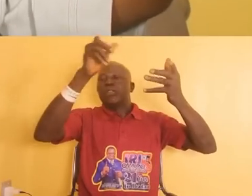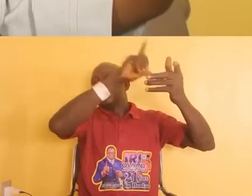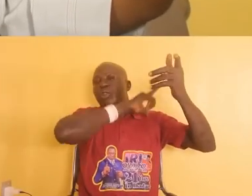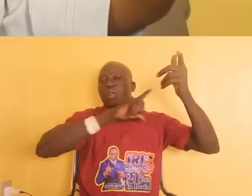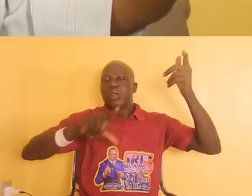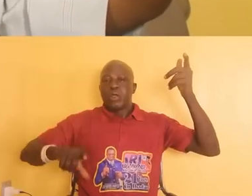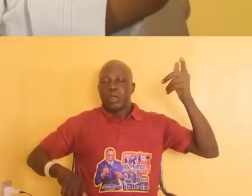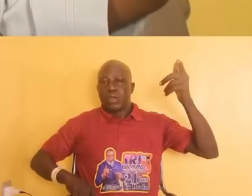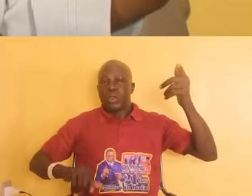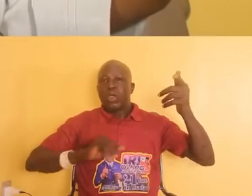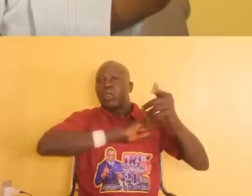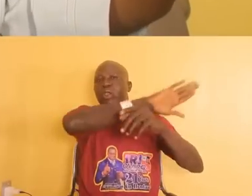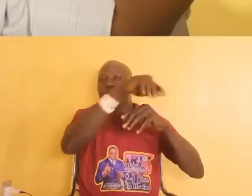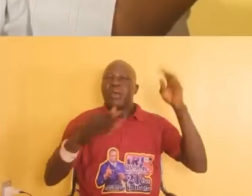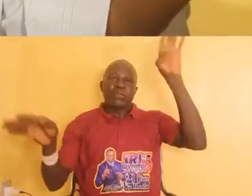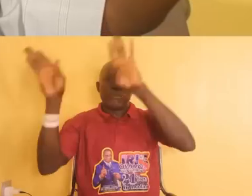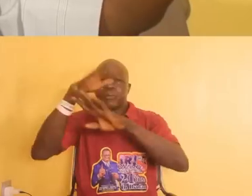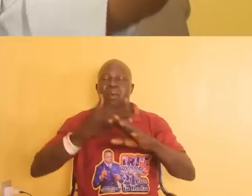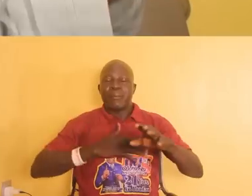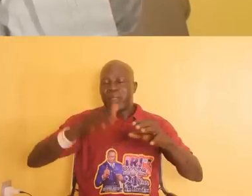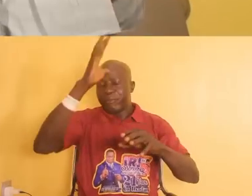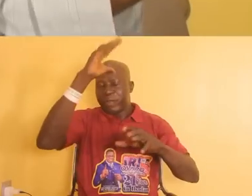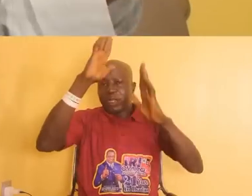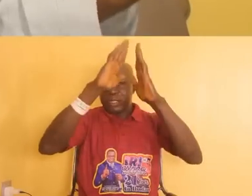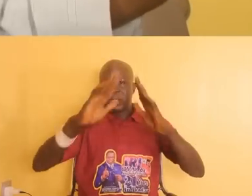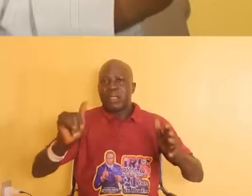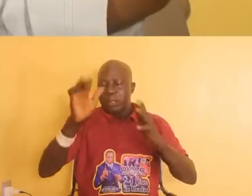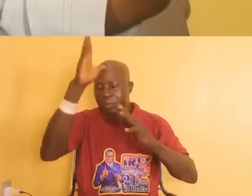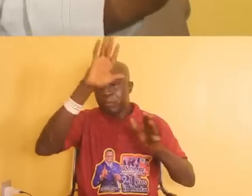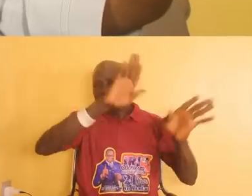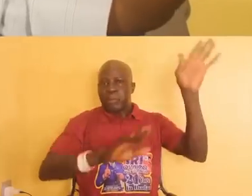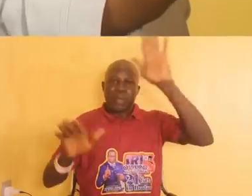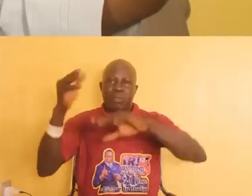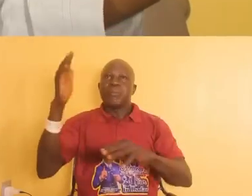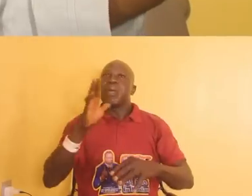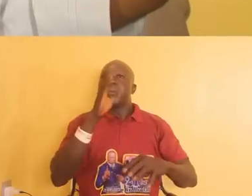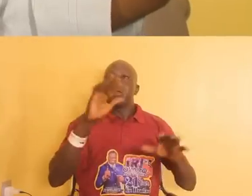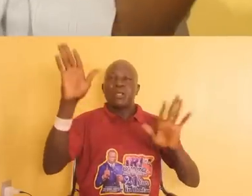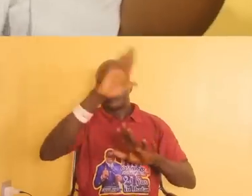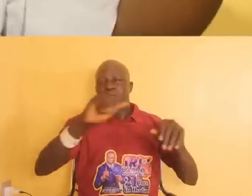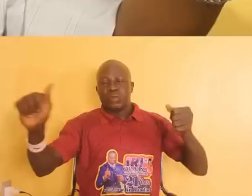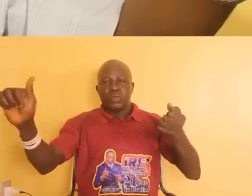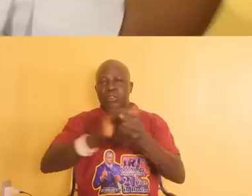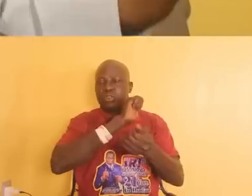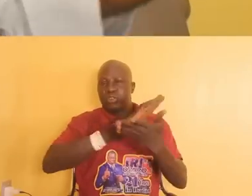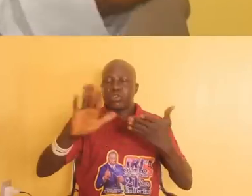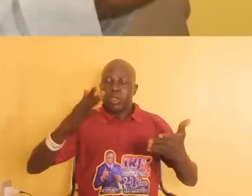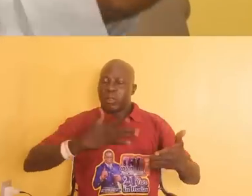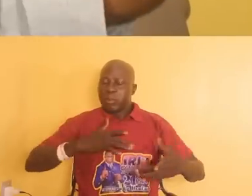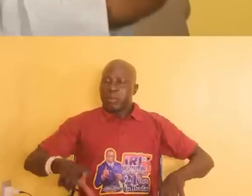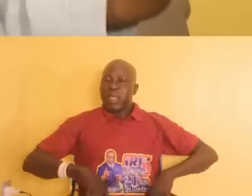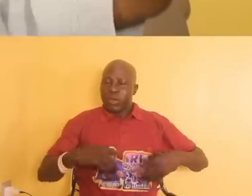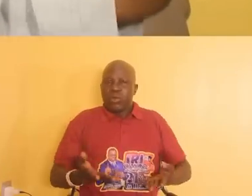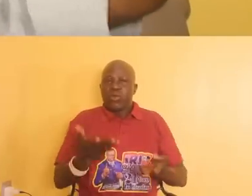Olúwa. Lord. Ogun àtilé bàbá mi. Bass for my father's side. Ogun àtilé ìyá. Bass of my mother's side. Tó ń ba ìrìn àjò mi jẹ́. That is why the joy of my life. Oya